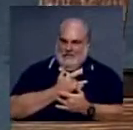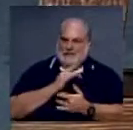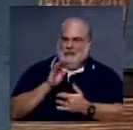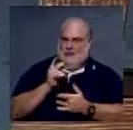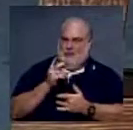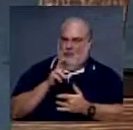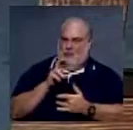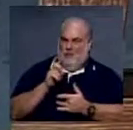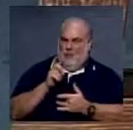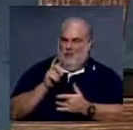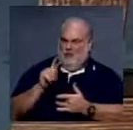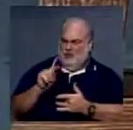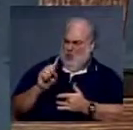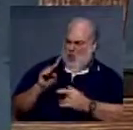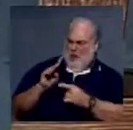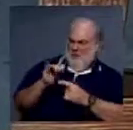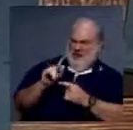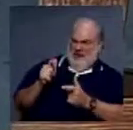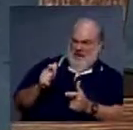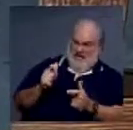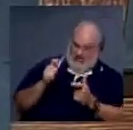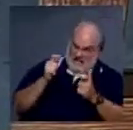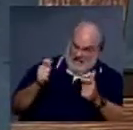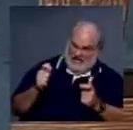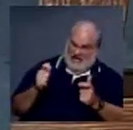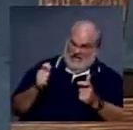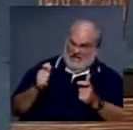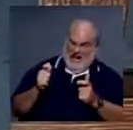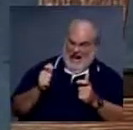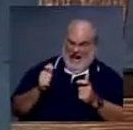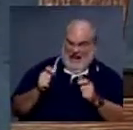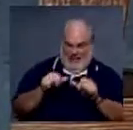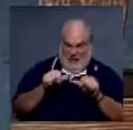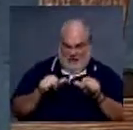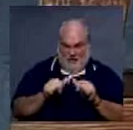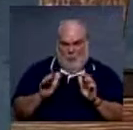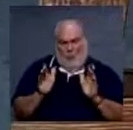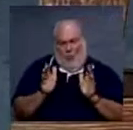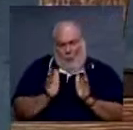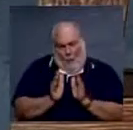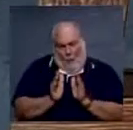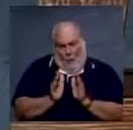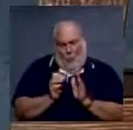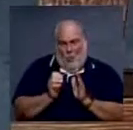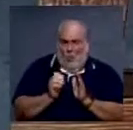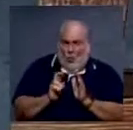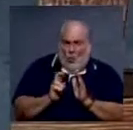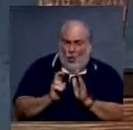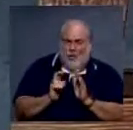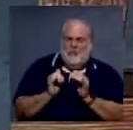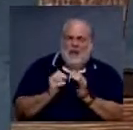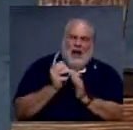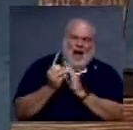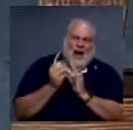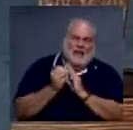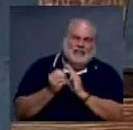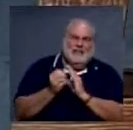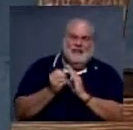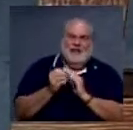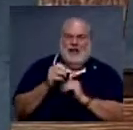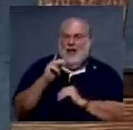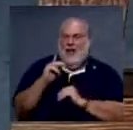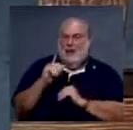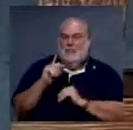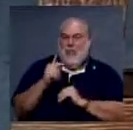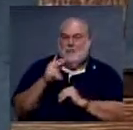of Kobe being so big, the confinements being so small, or they only play outside. Well, we have a Malamute. He doesn't